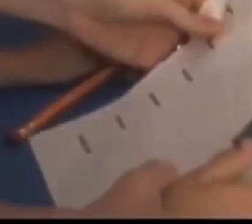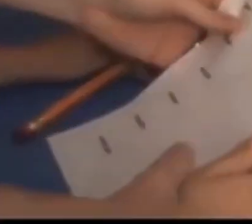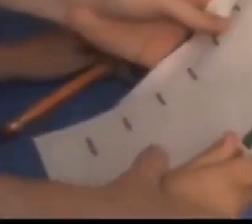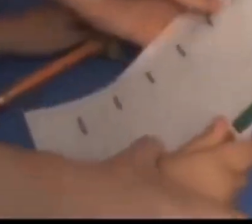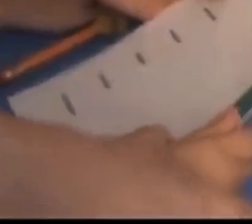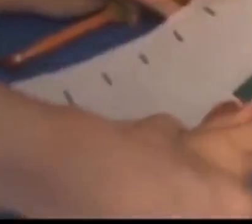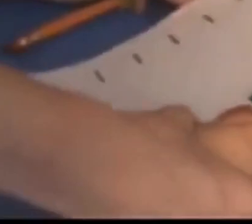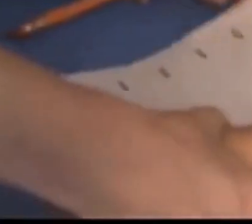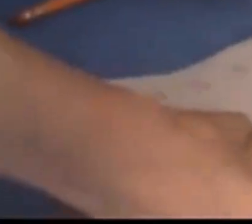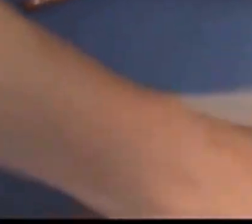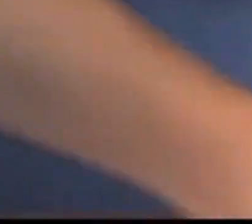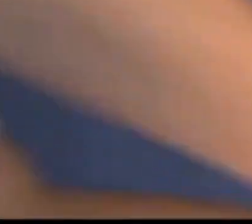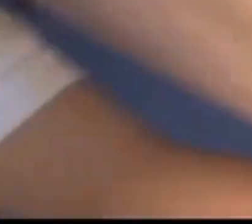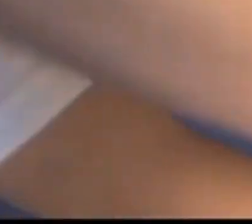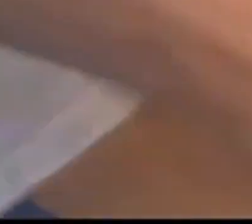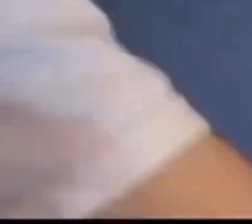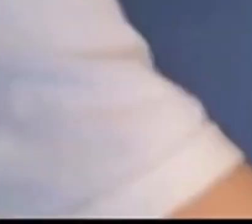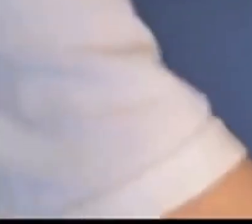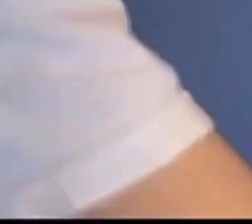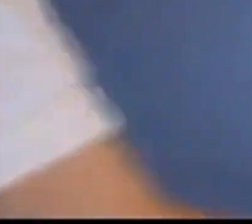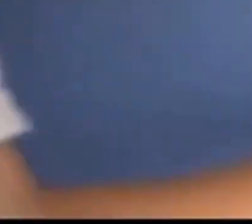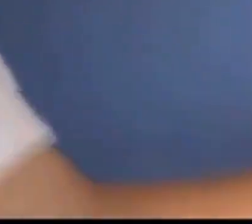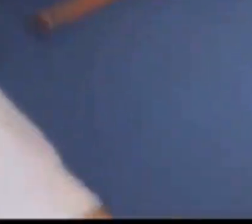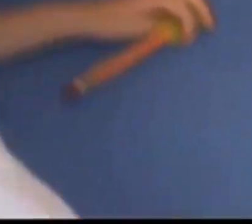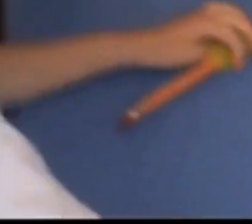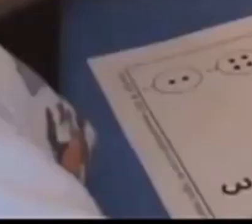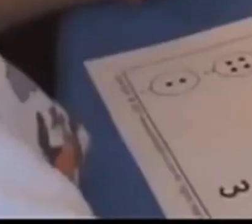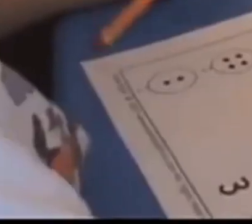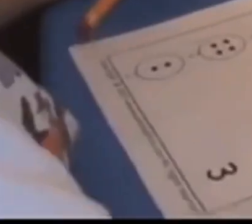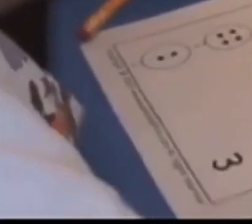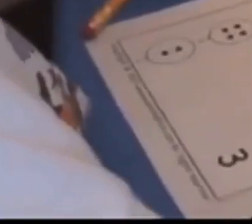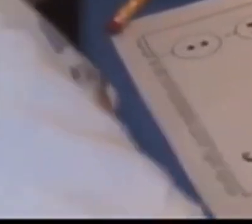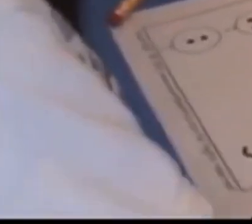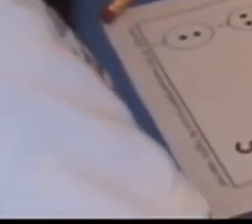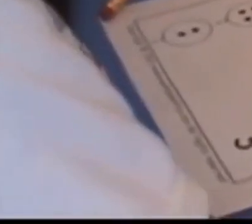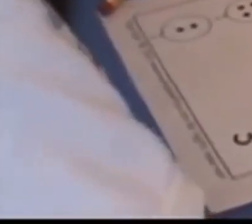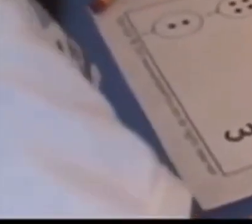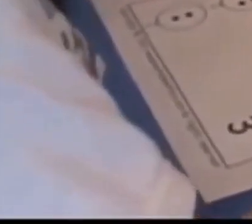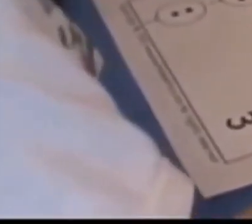Paper. Put it in the finish box.